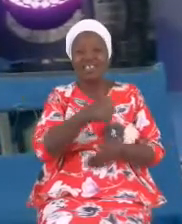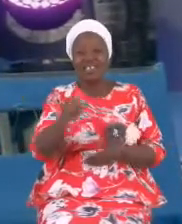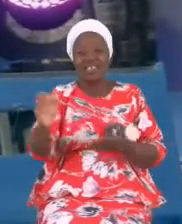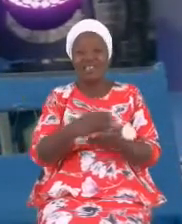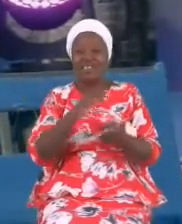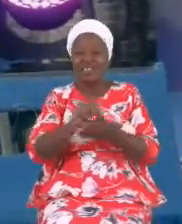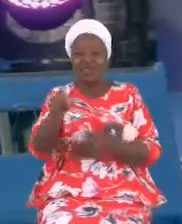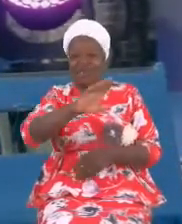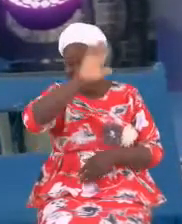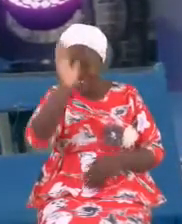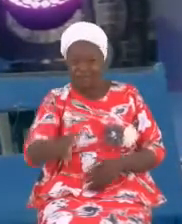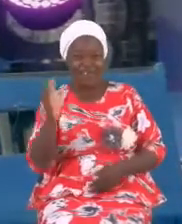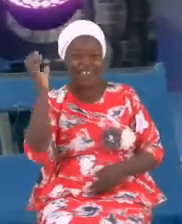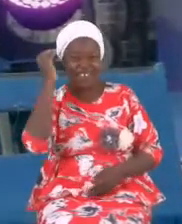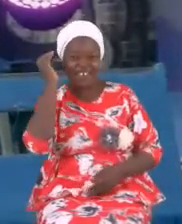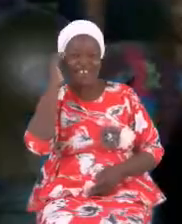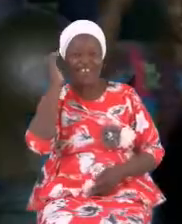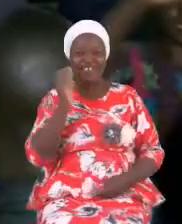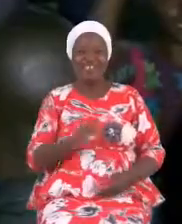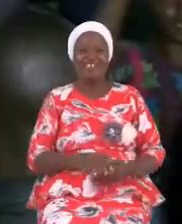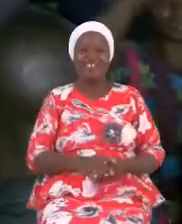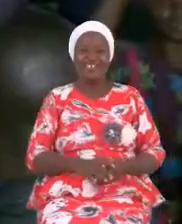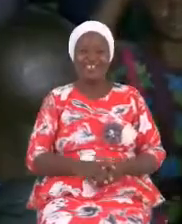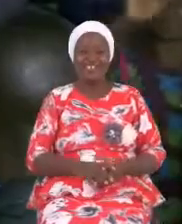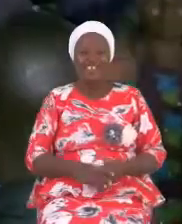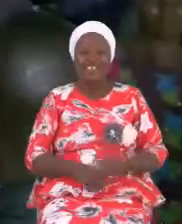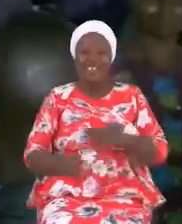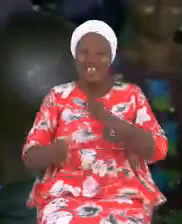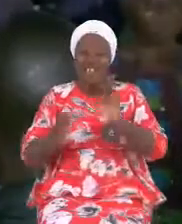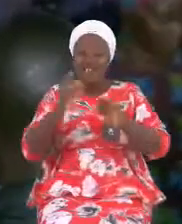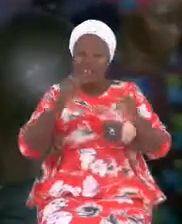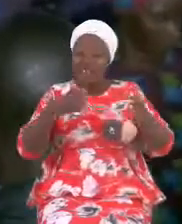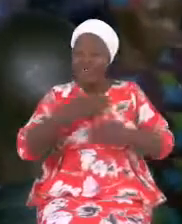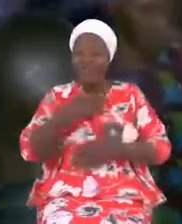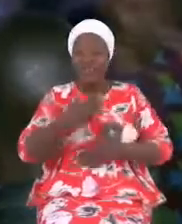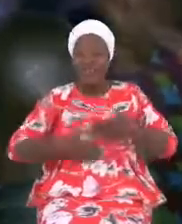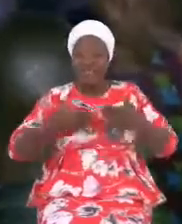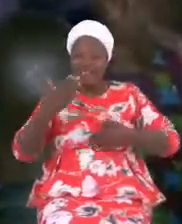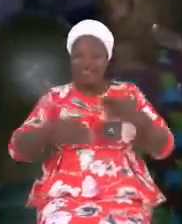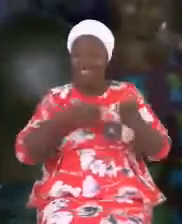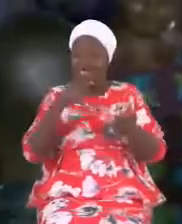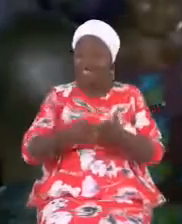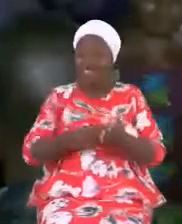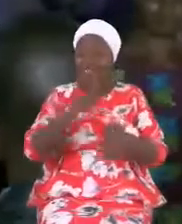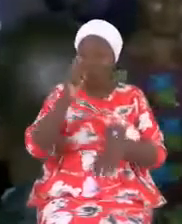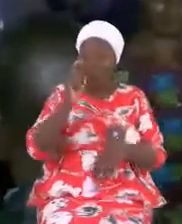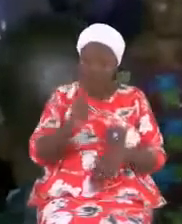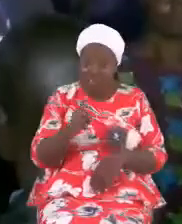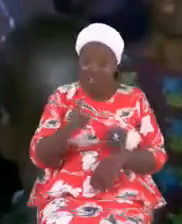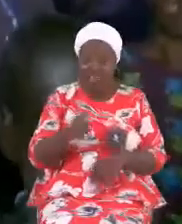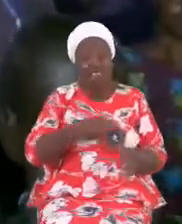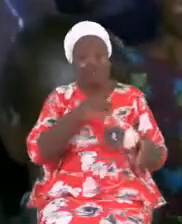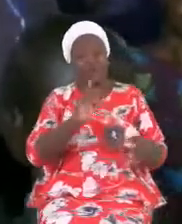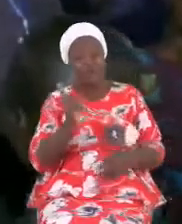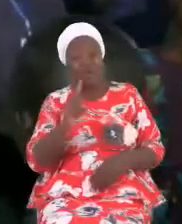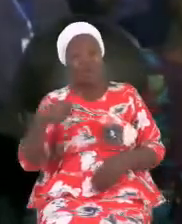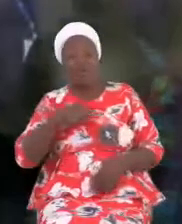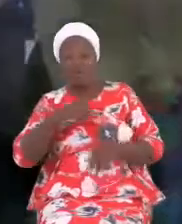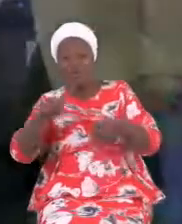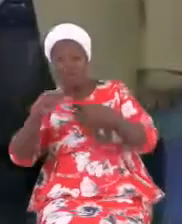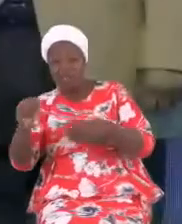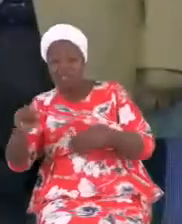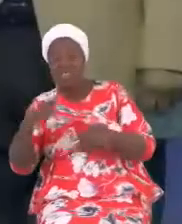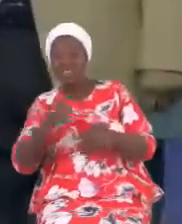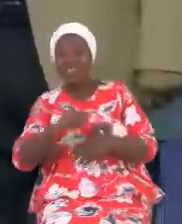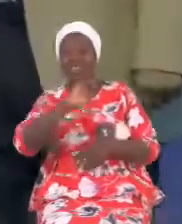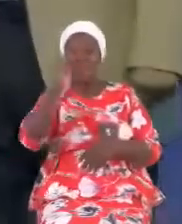have never heard. If you have enjoyed this one, where we're going, the eternal